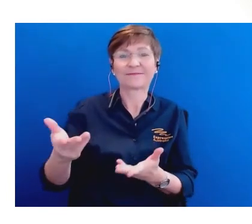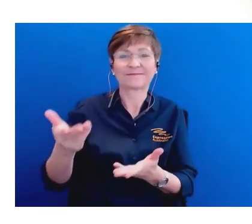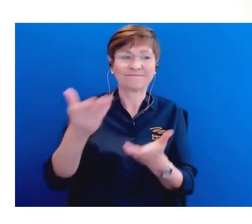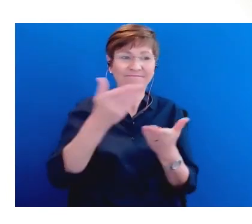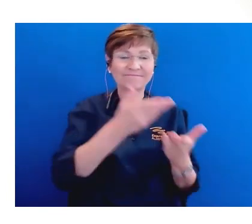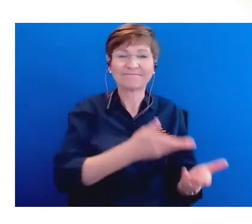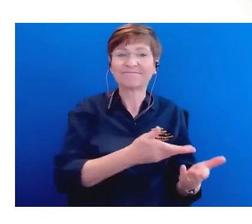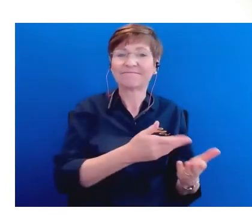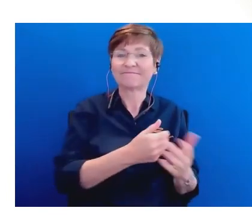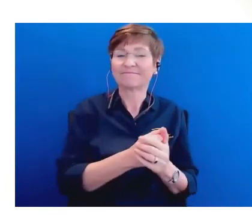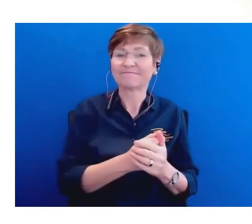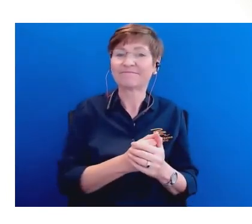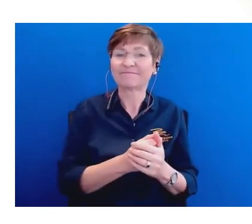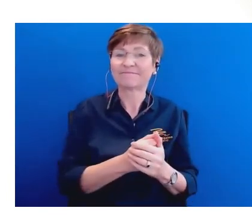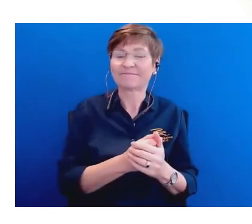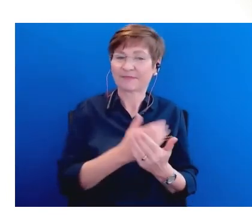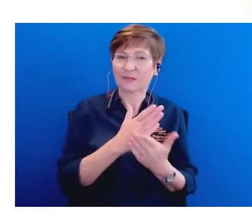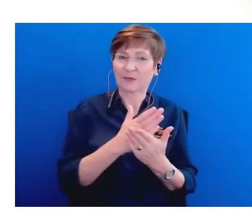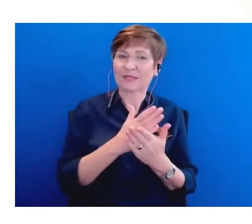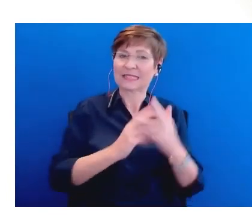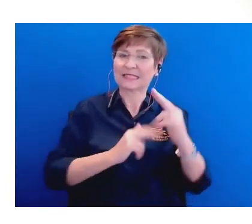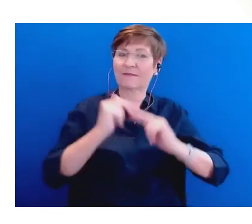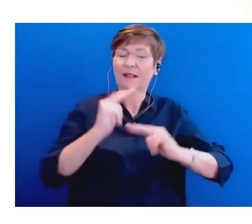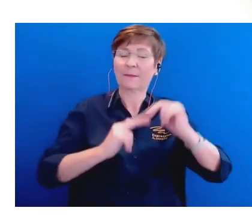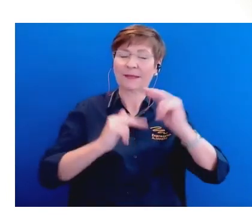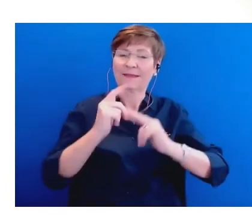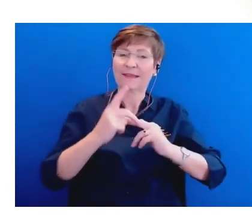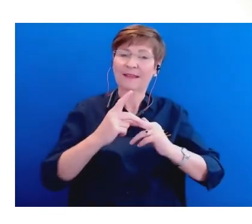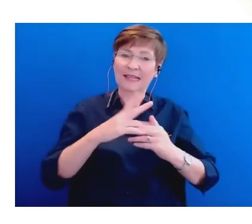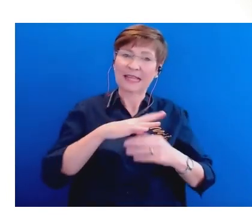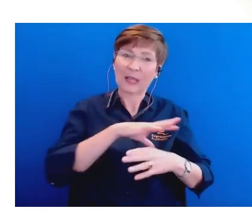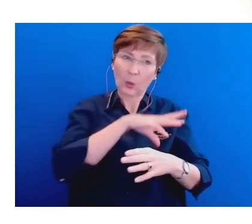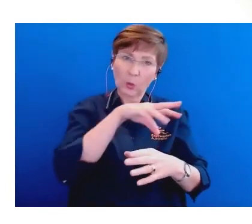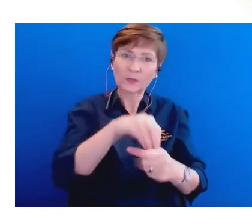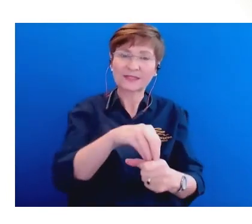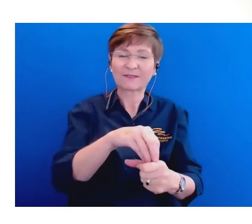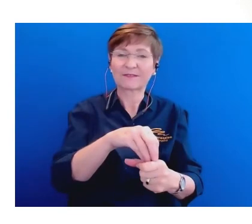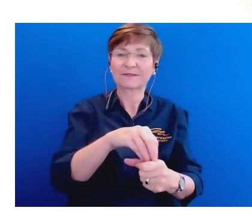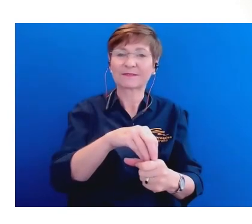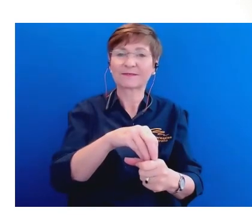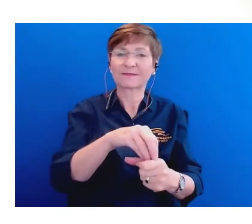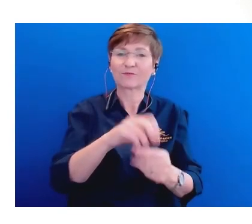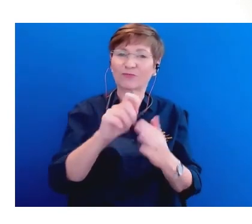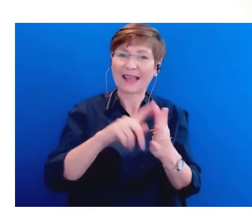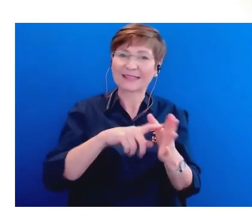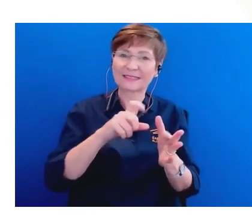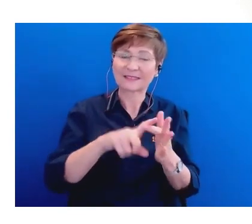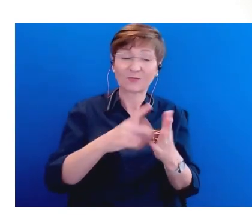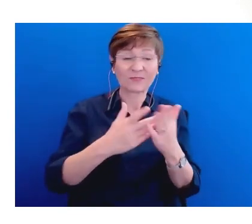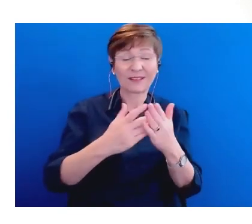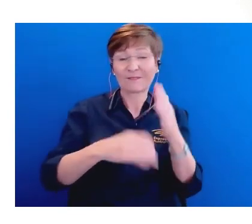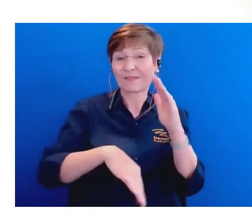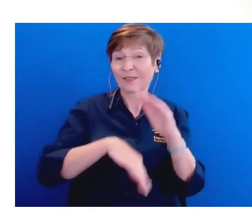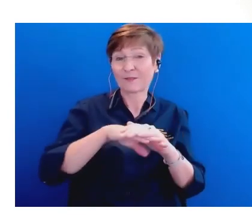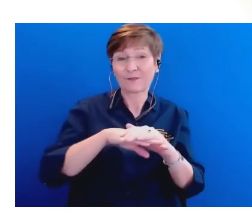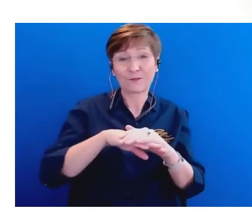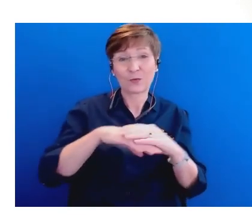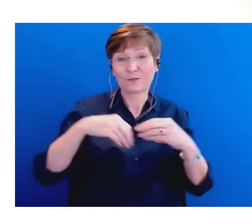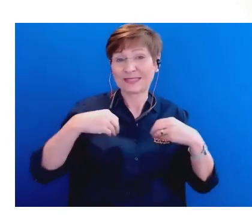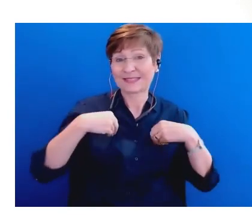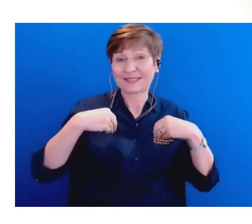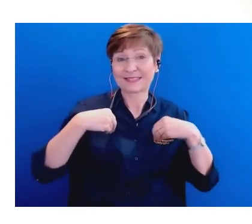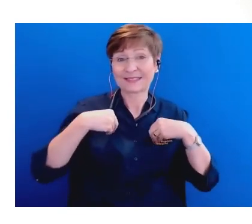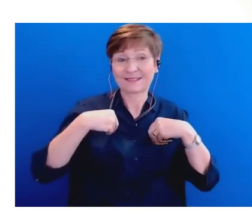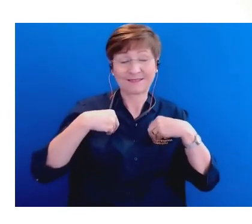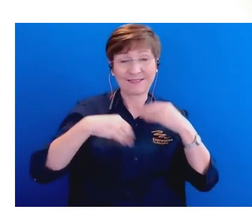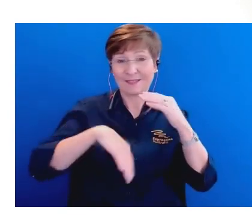And it's about the fact that developing inclusive processes and practices is really a company-wide exercise, and it will only work if it's treated as a